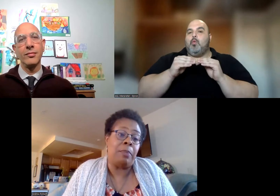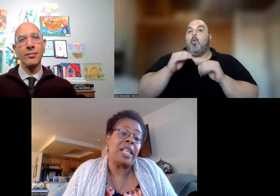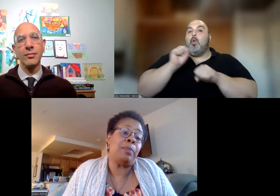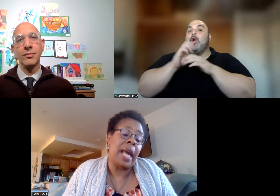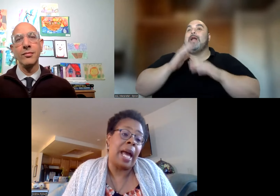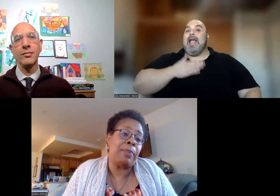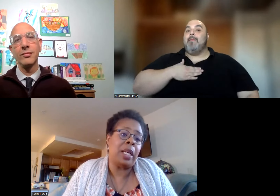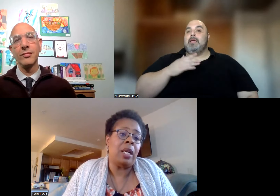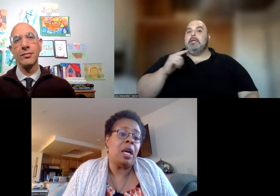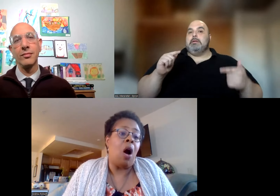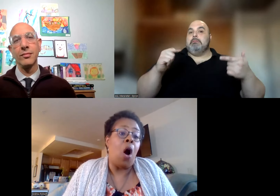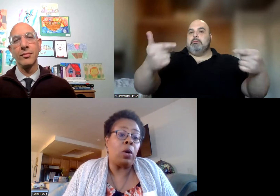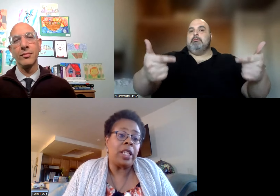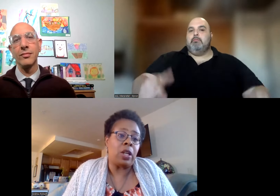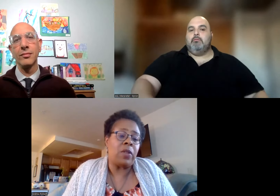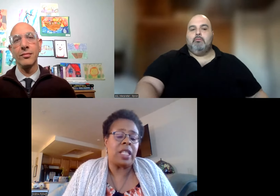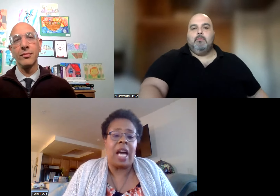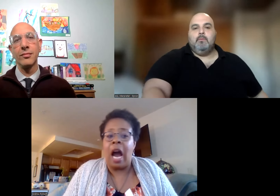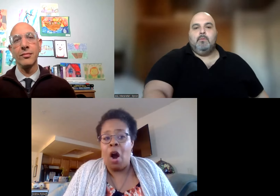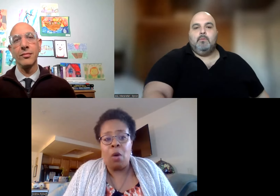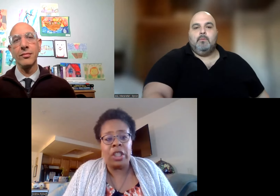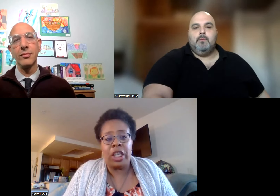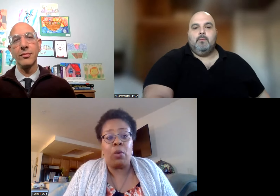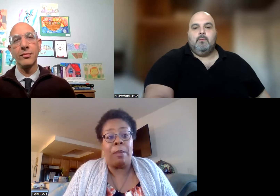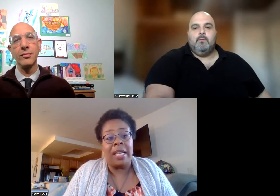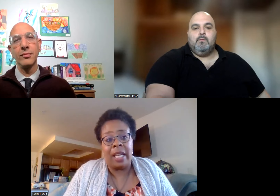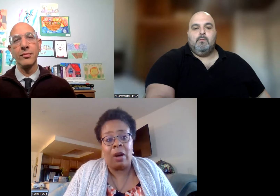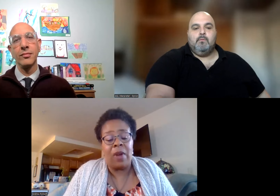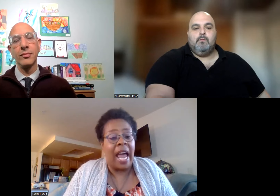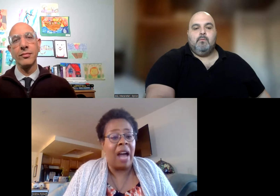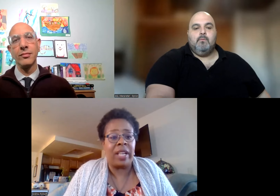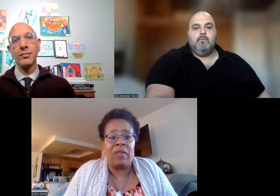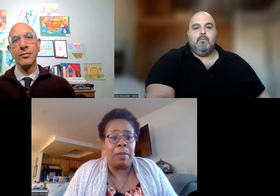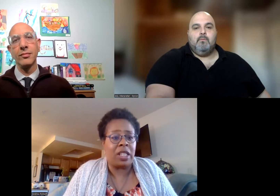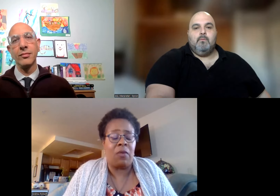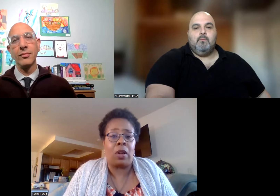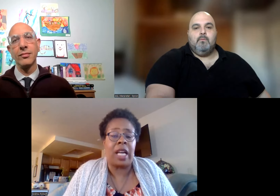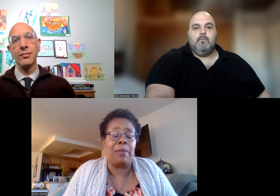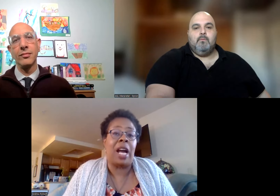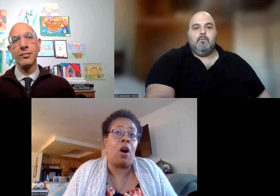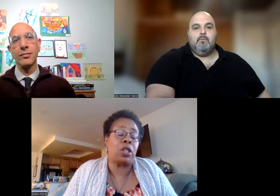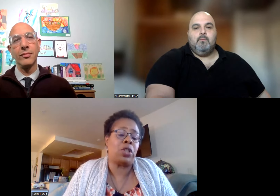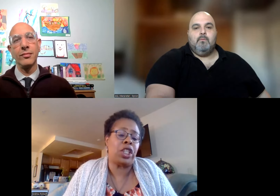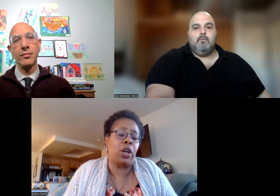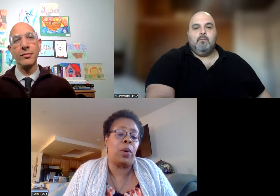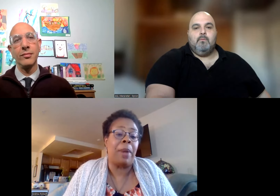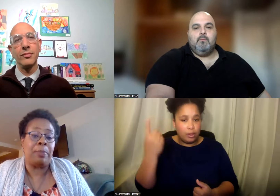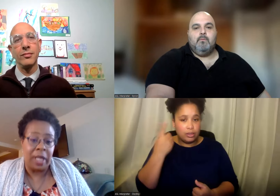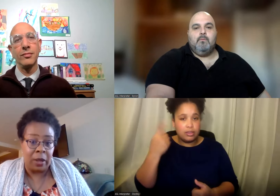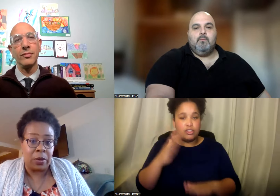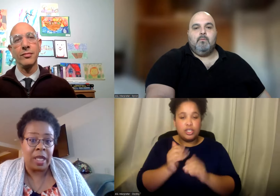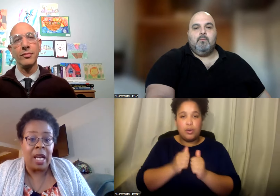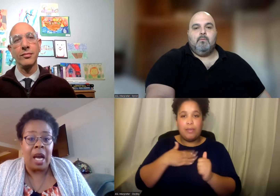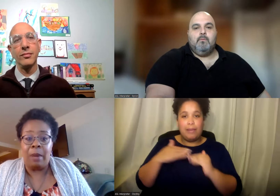happy, makes me happy. All these services I always share with myself. I advocate for myself all the time, and I also share it with